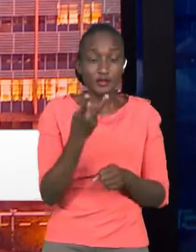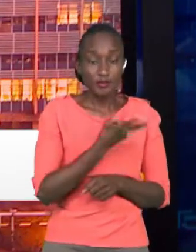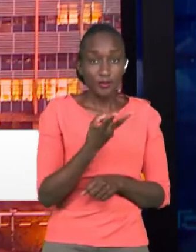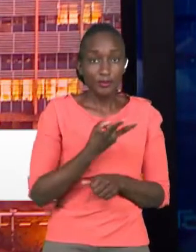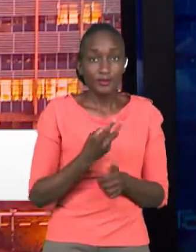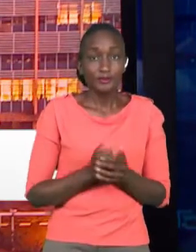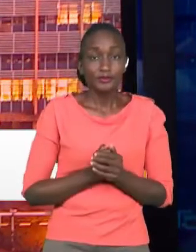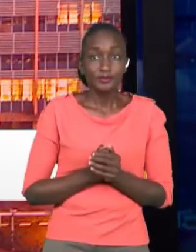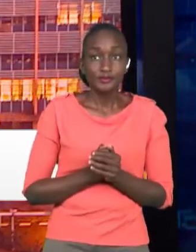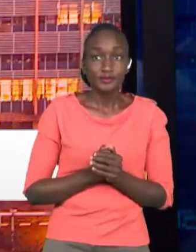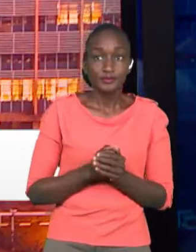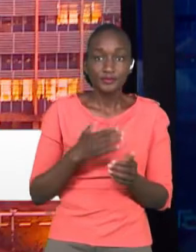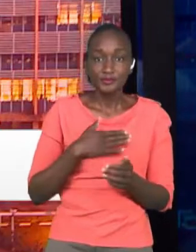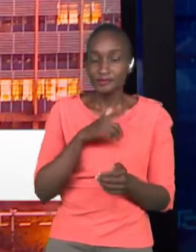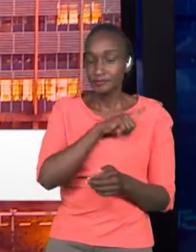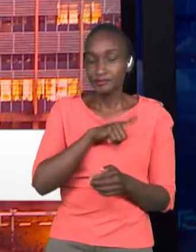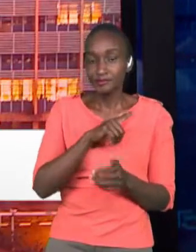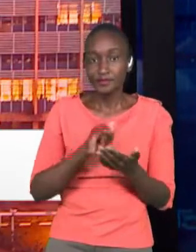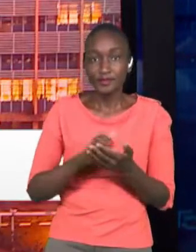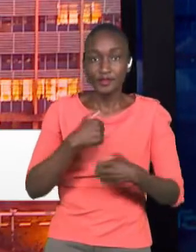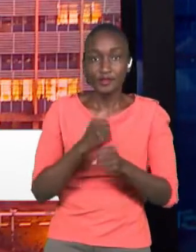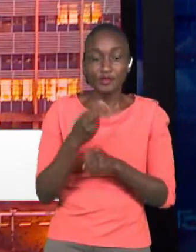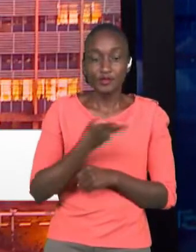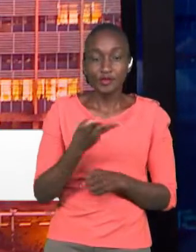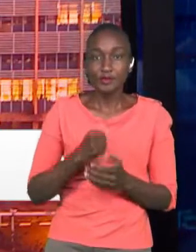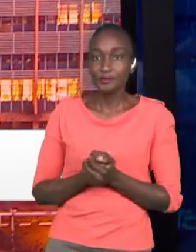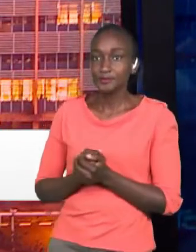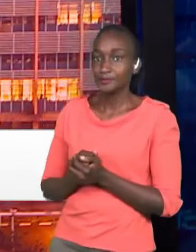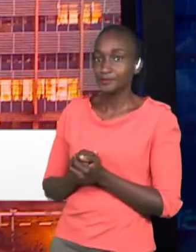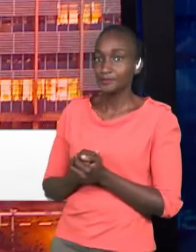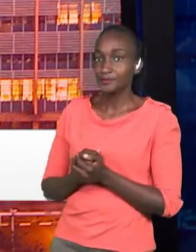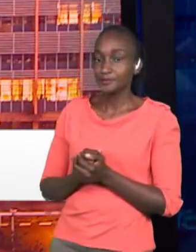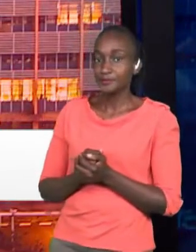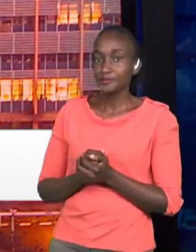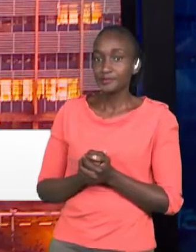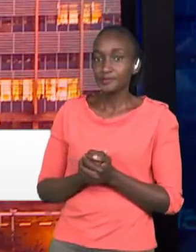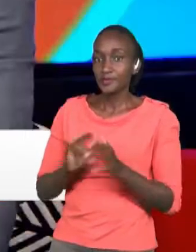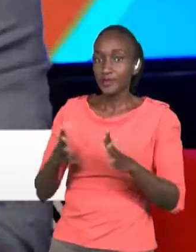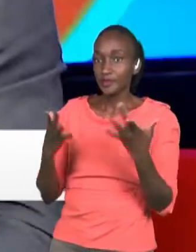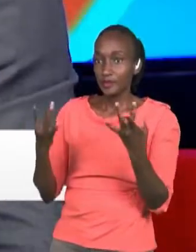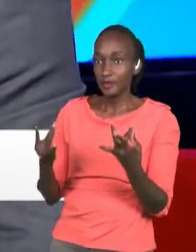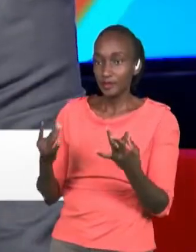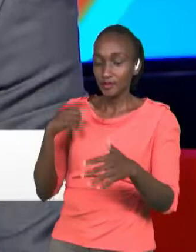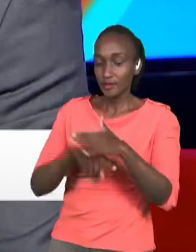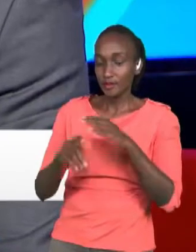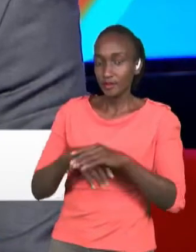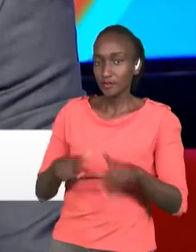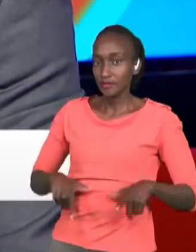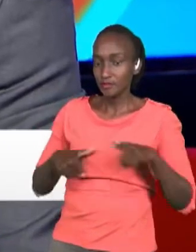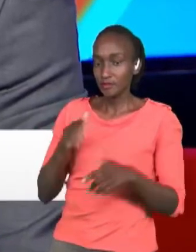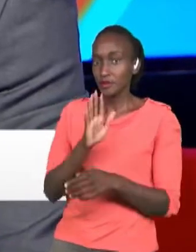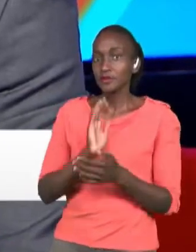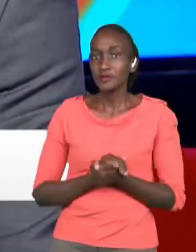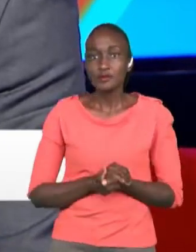So I'm lucky, okay. That I did both. So Farah, how does yoga fit into your lifestyle? Well,